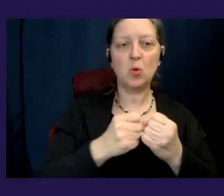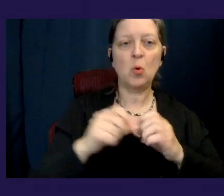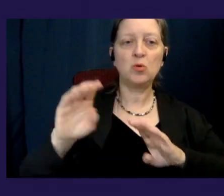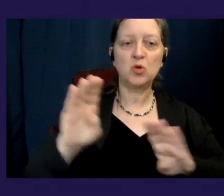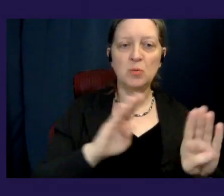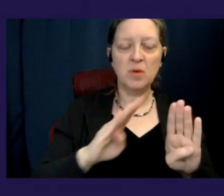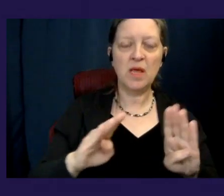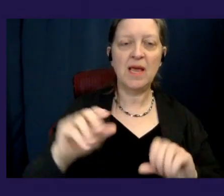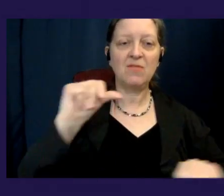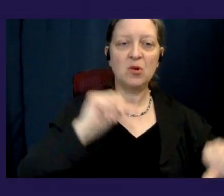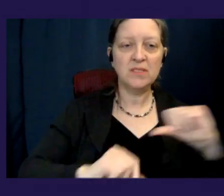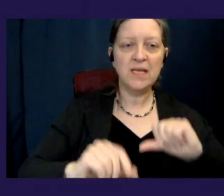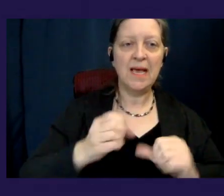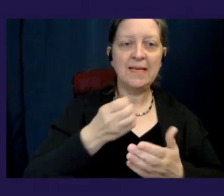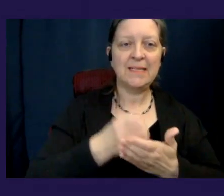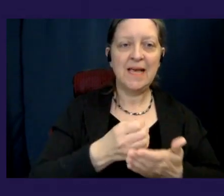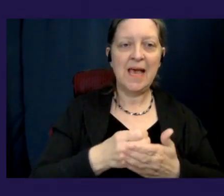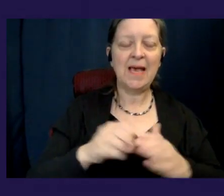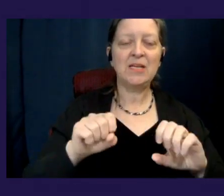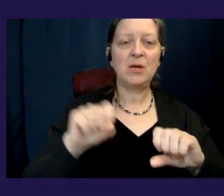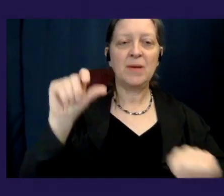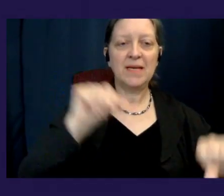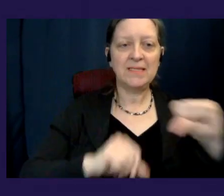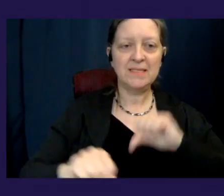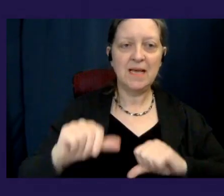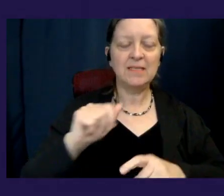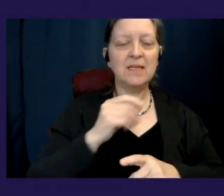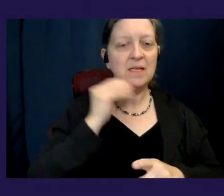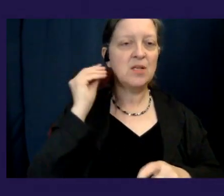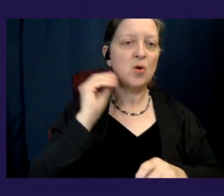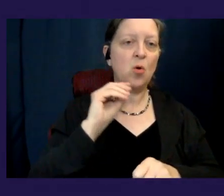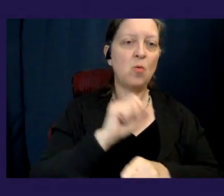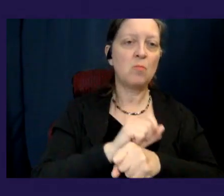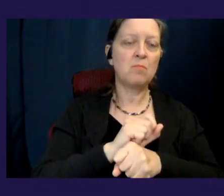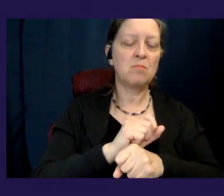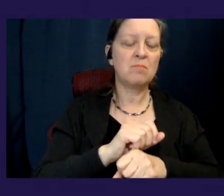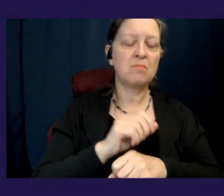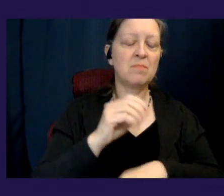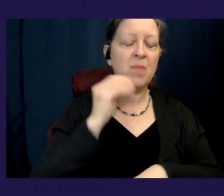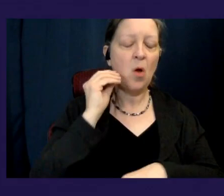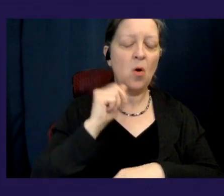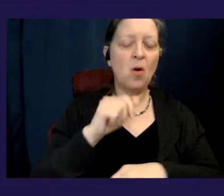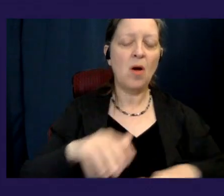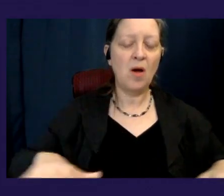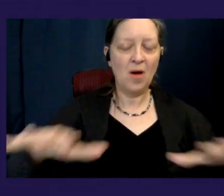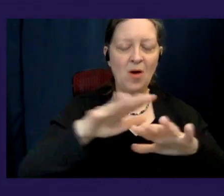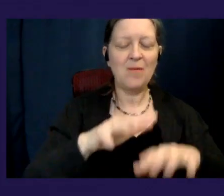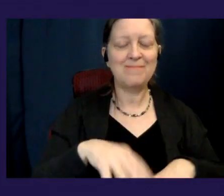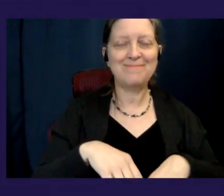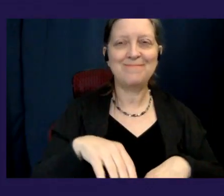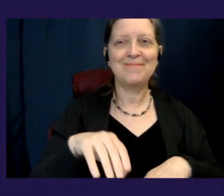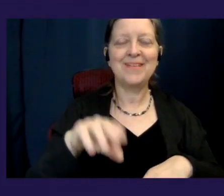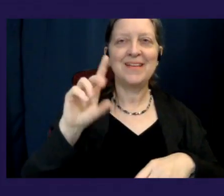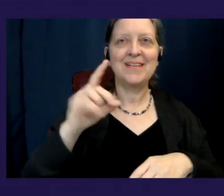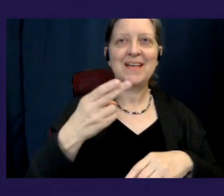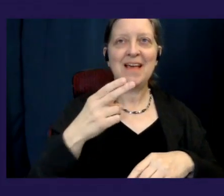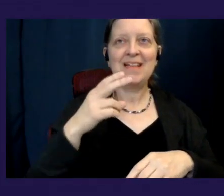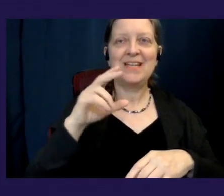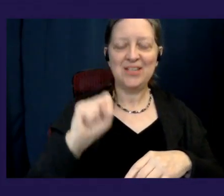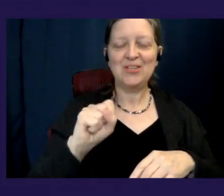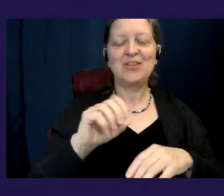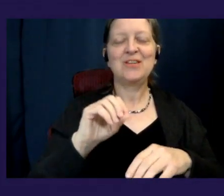at Department of Homeland Security. And of course, we have an incredibly broad mission. When you think about